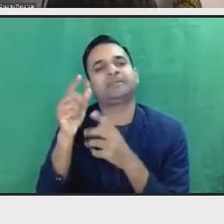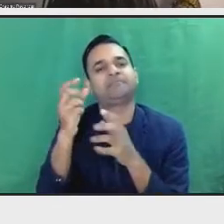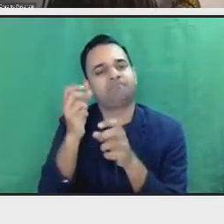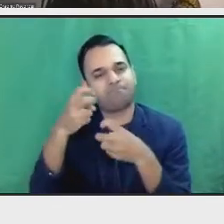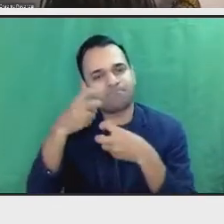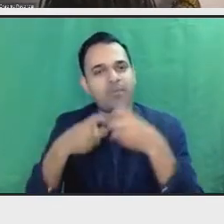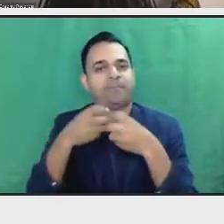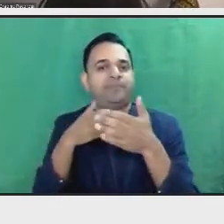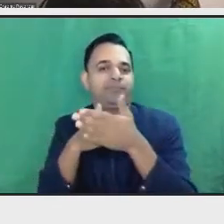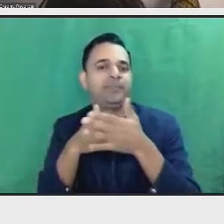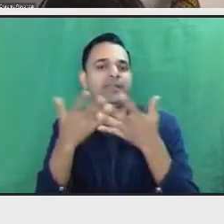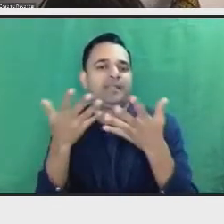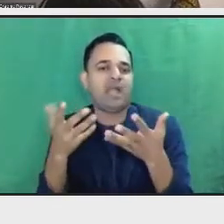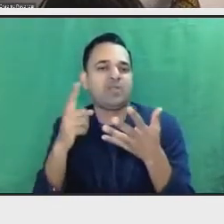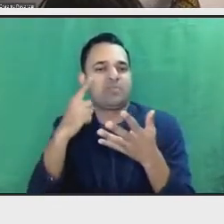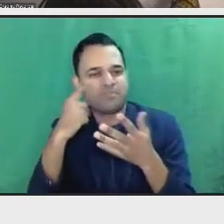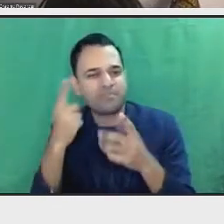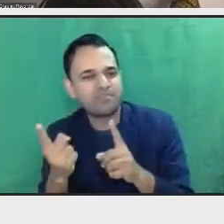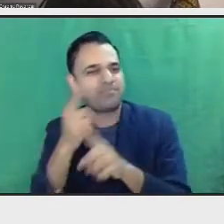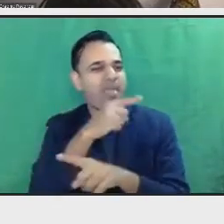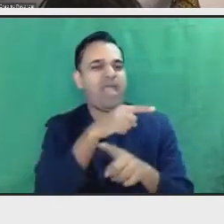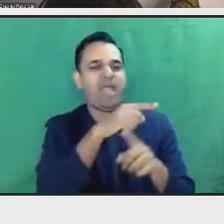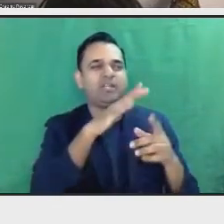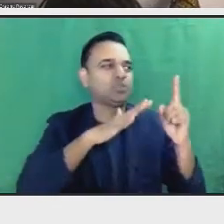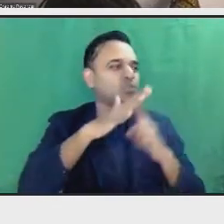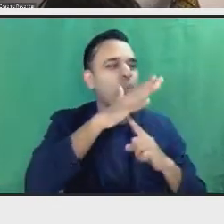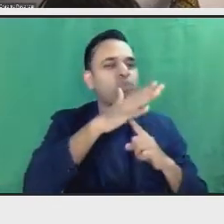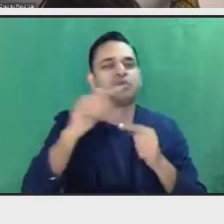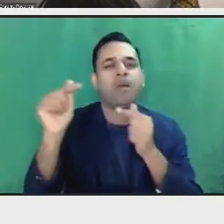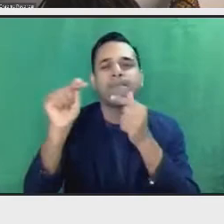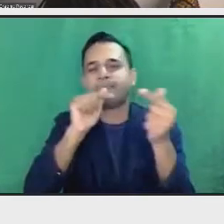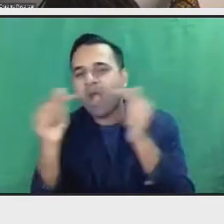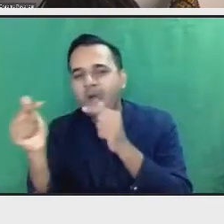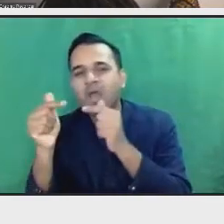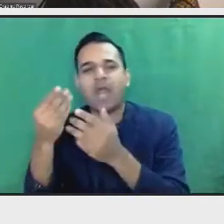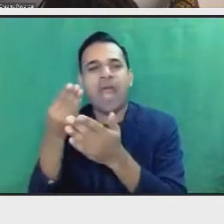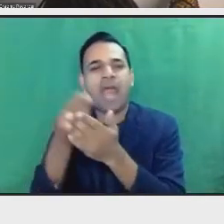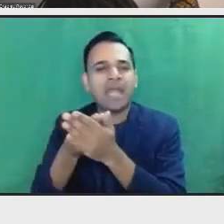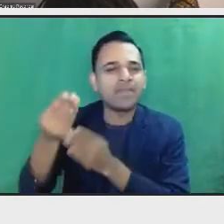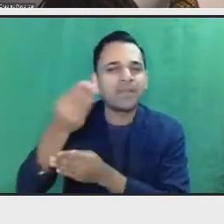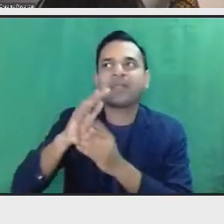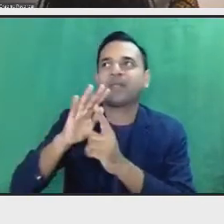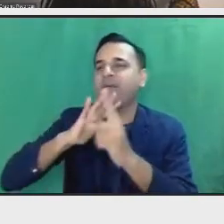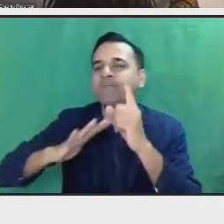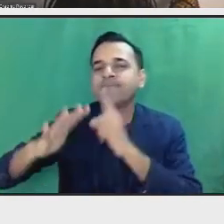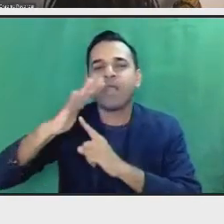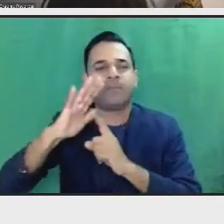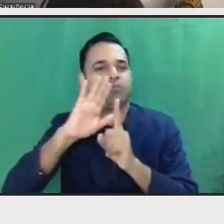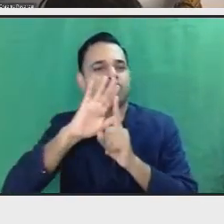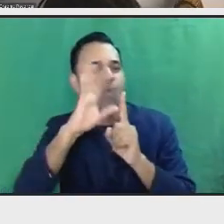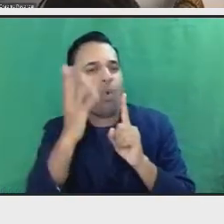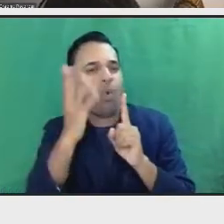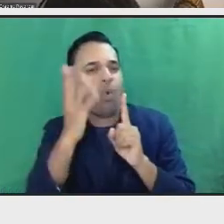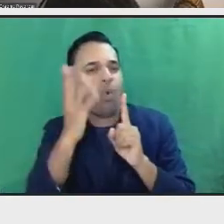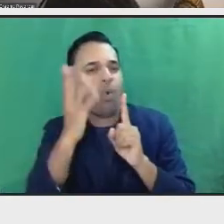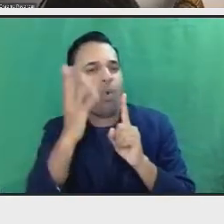realities being shaped as we talk. How then must we proceed? And the call is for efficient, transformative